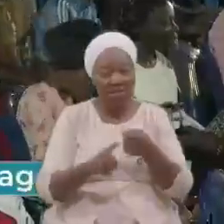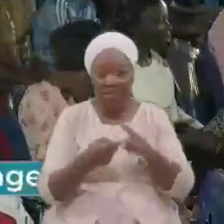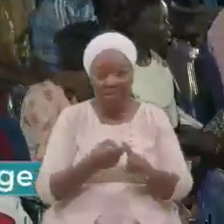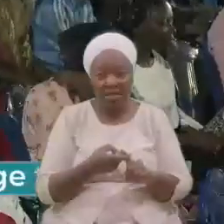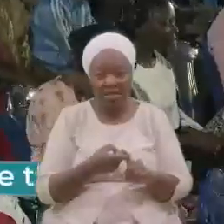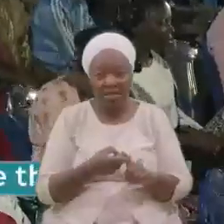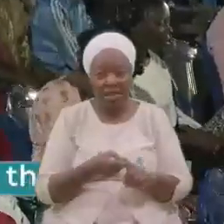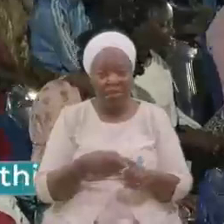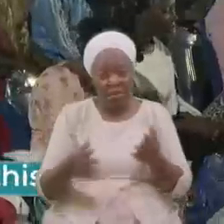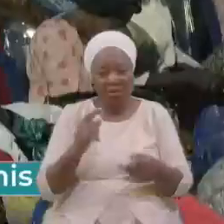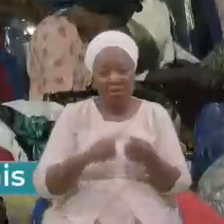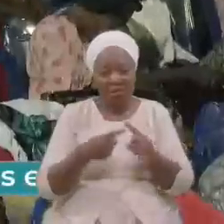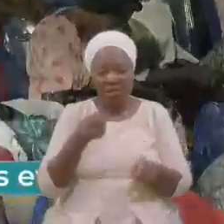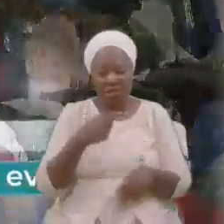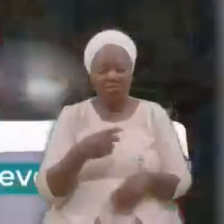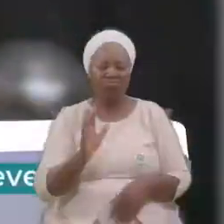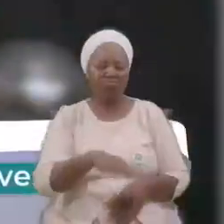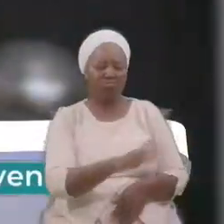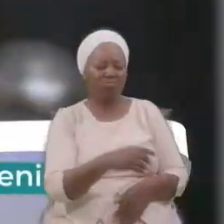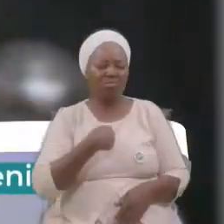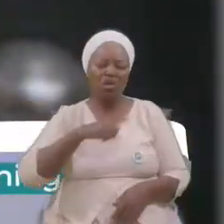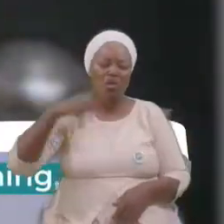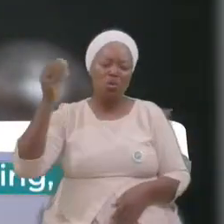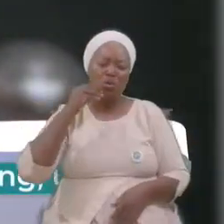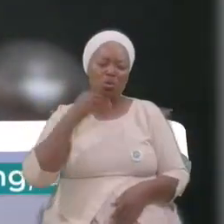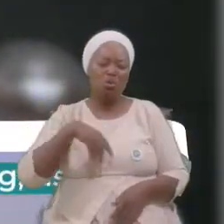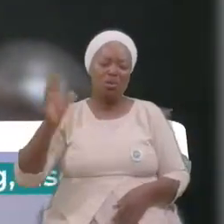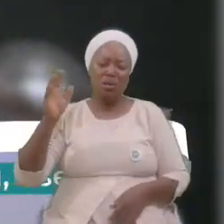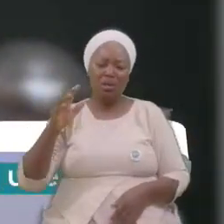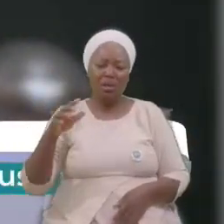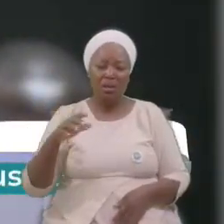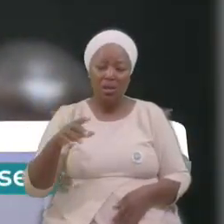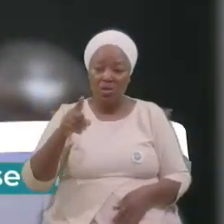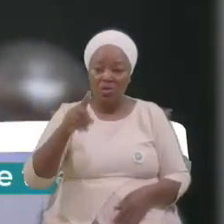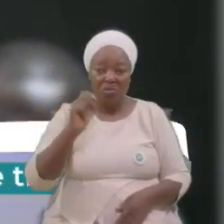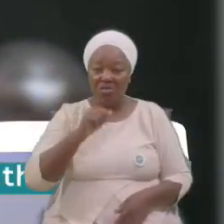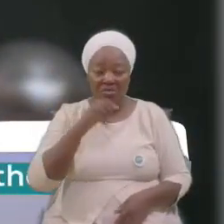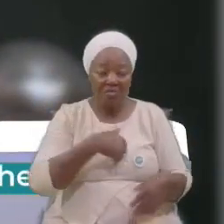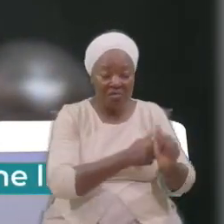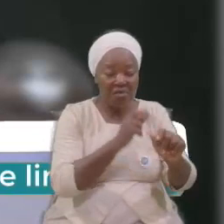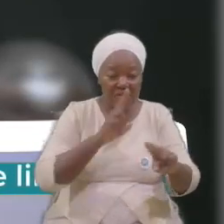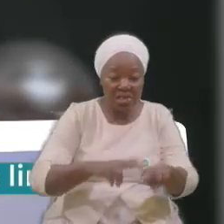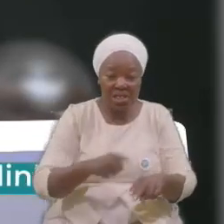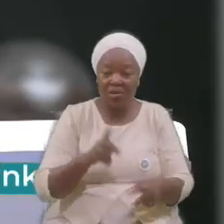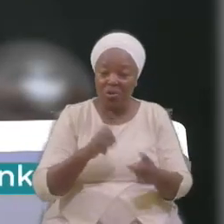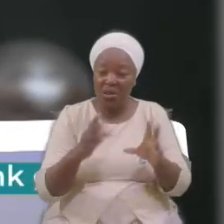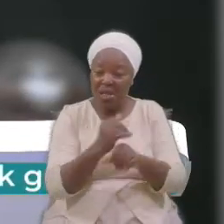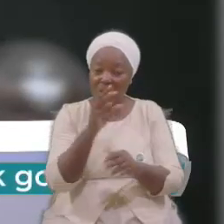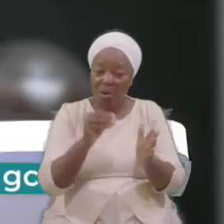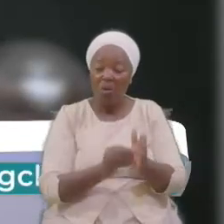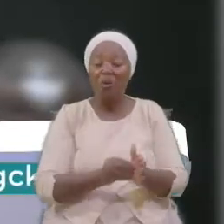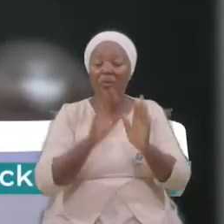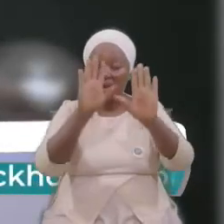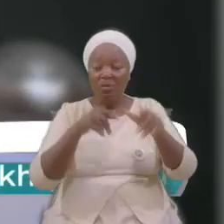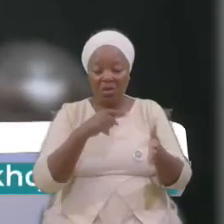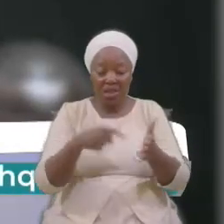up and wave your hand to those counselors who are moving in the midst of us.